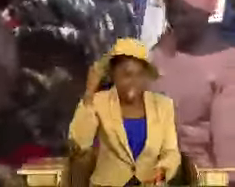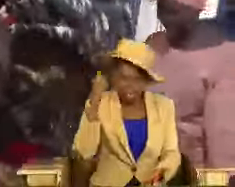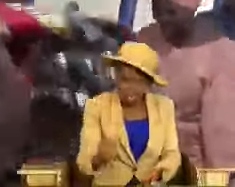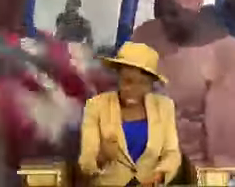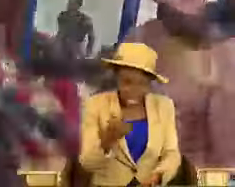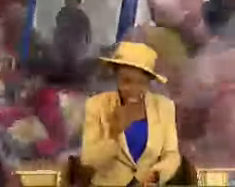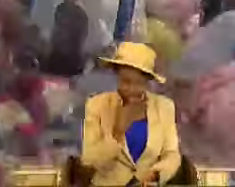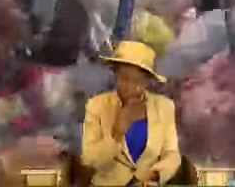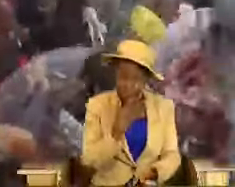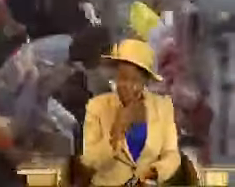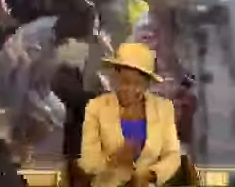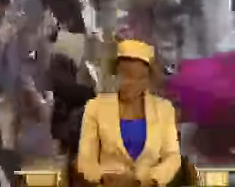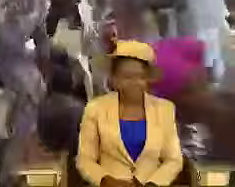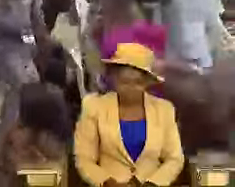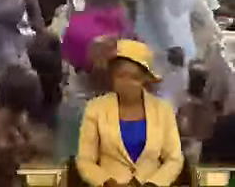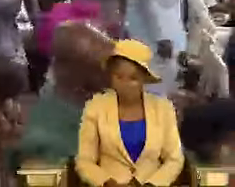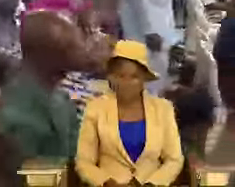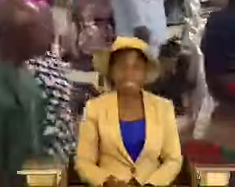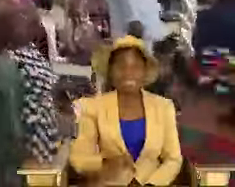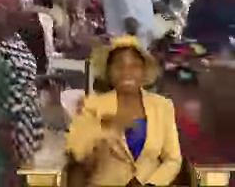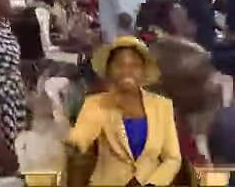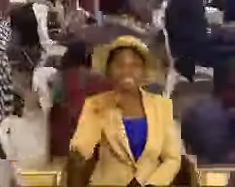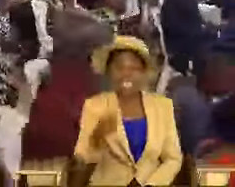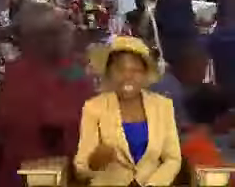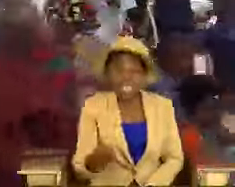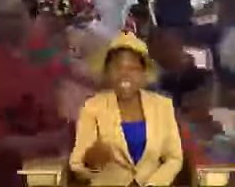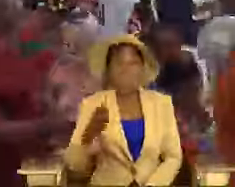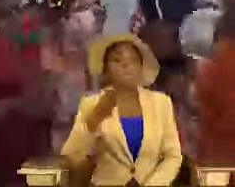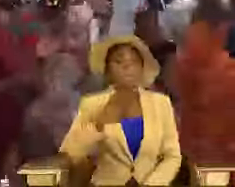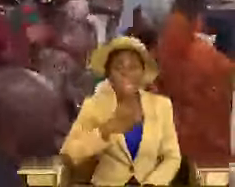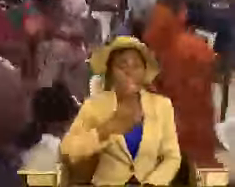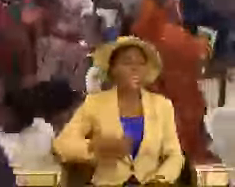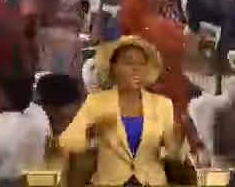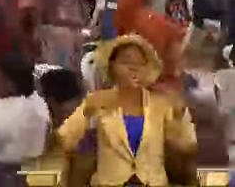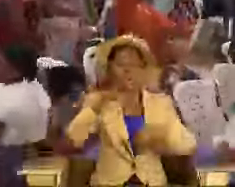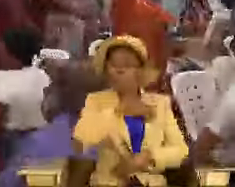Sevenfold say my come and see